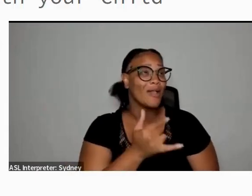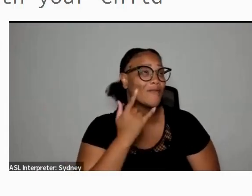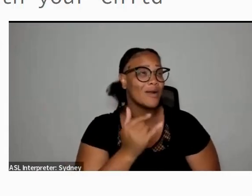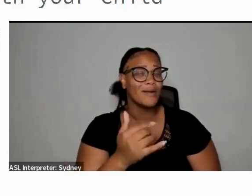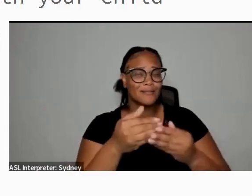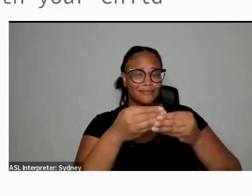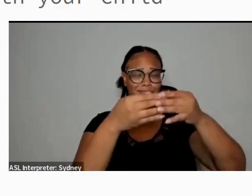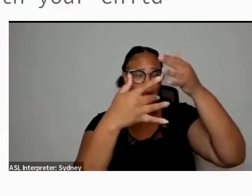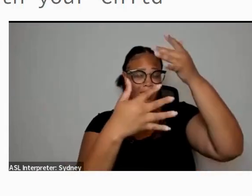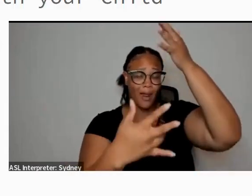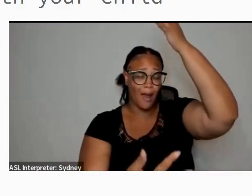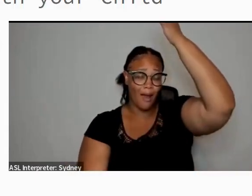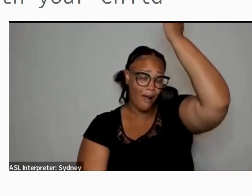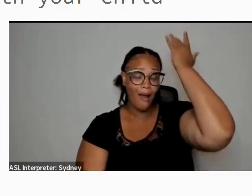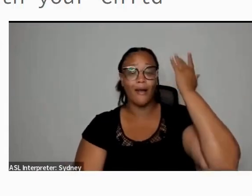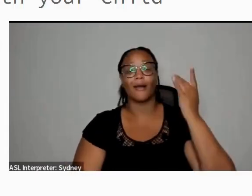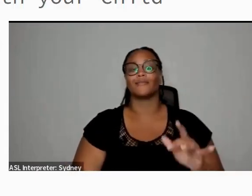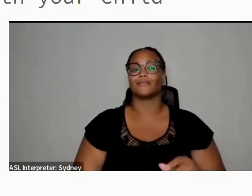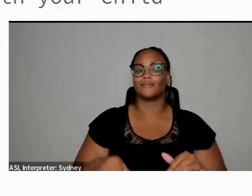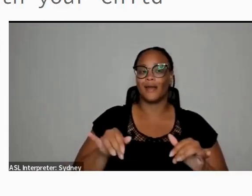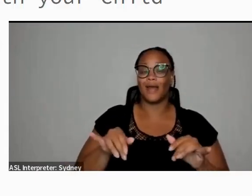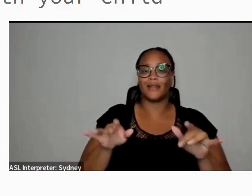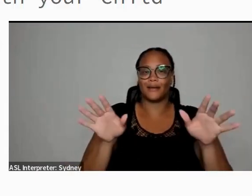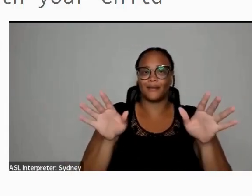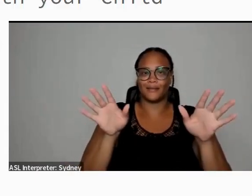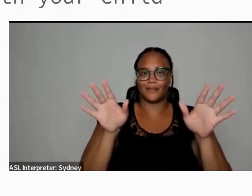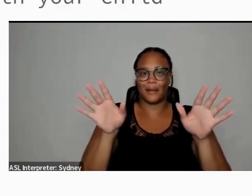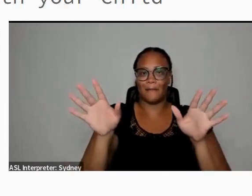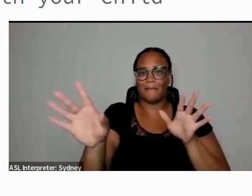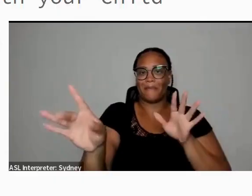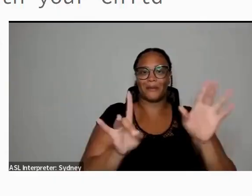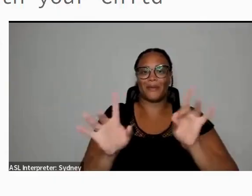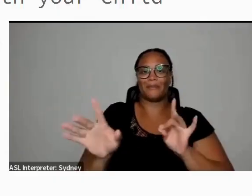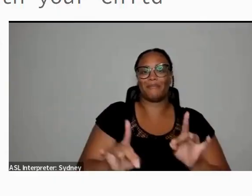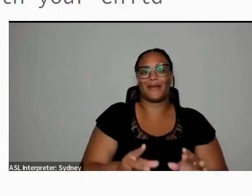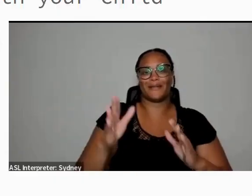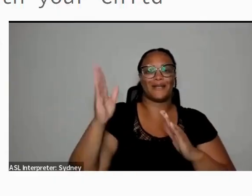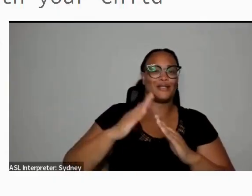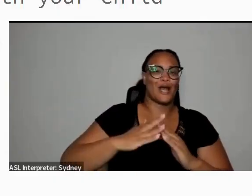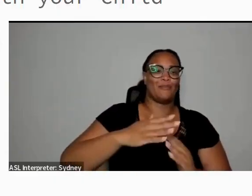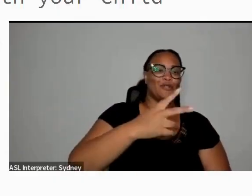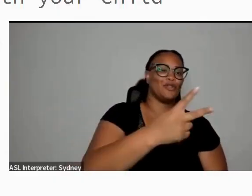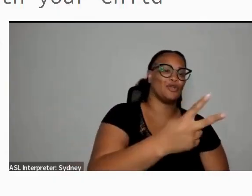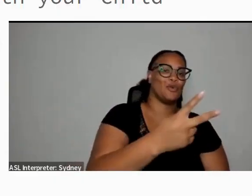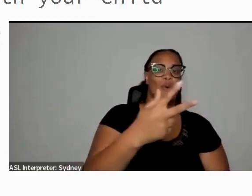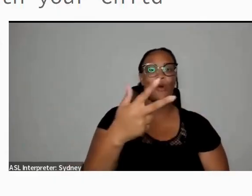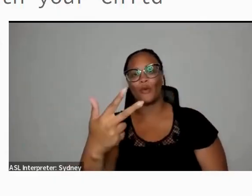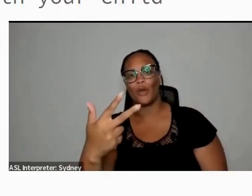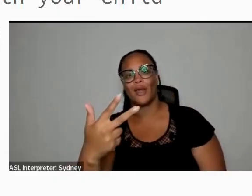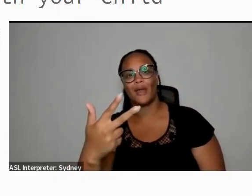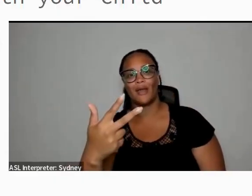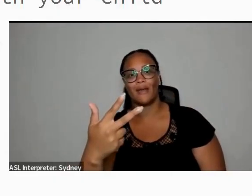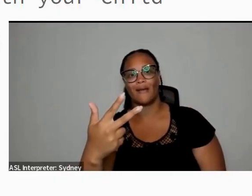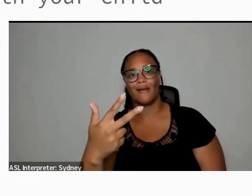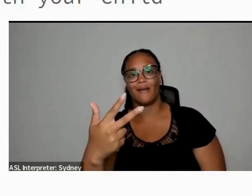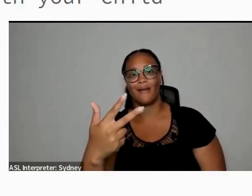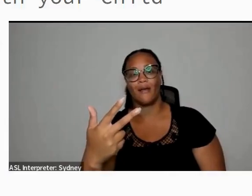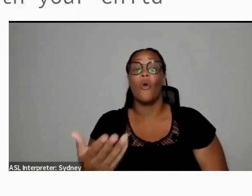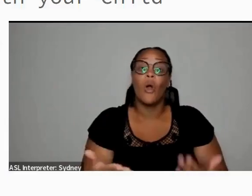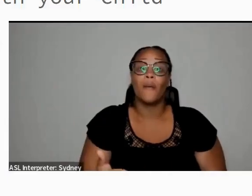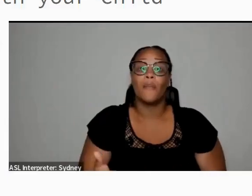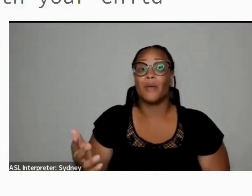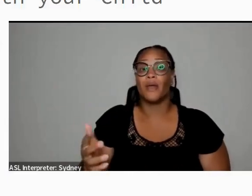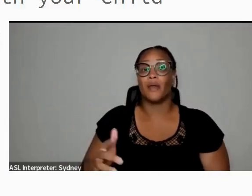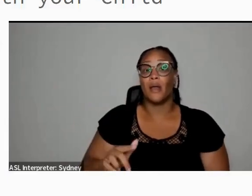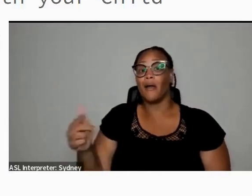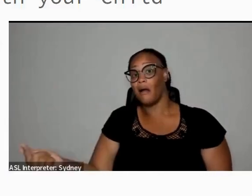and then you could pick the top 2 or 3 to put on the list, or you could turn take. That's a great tool. You know,